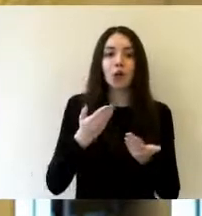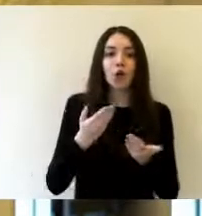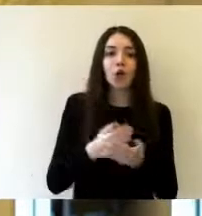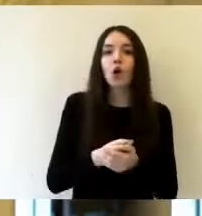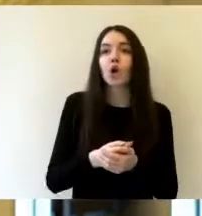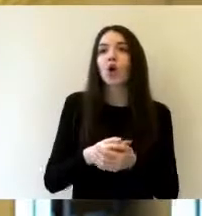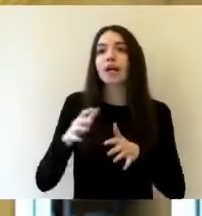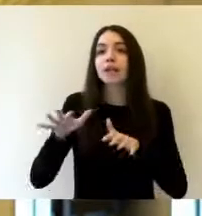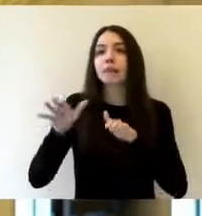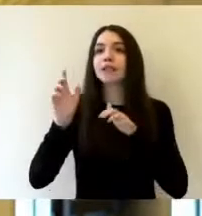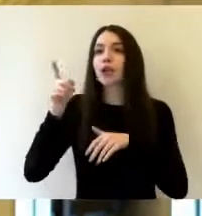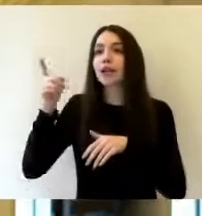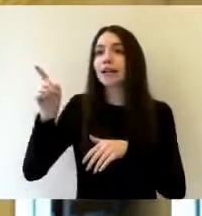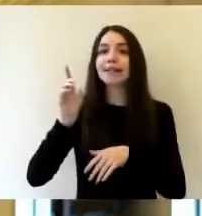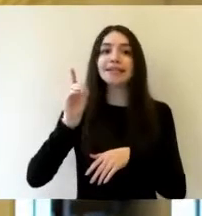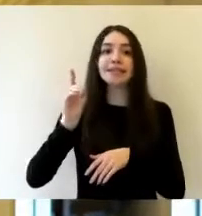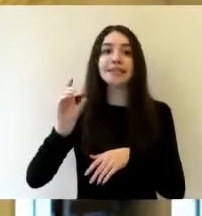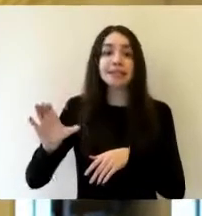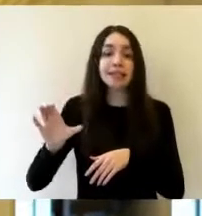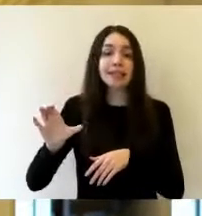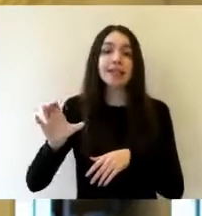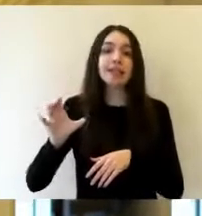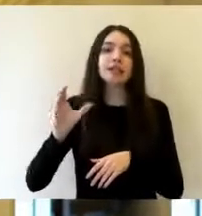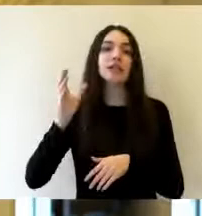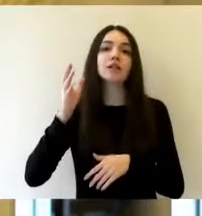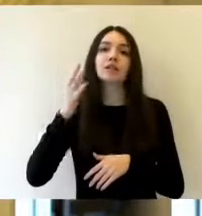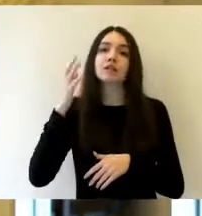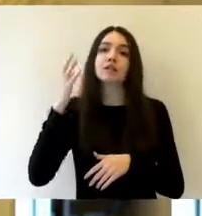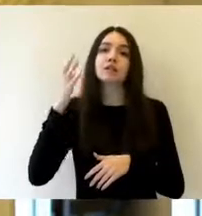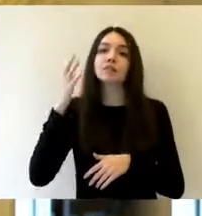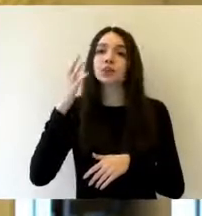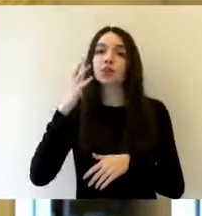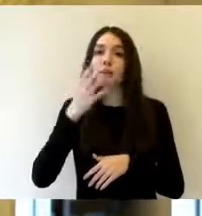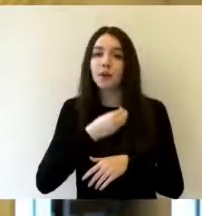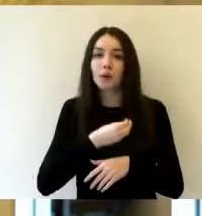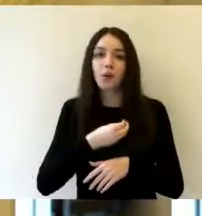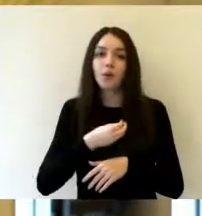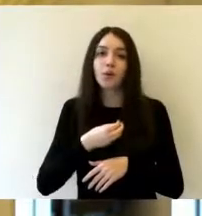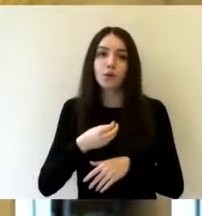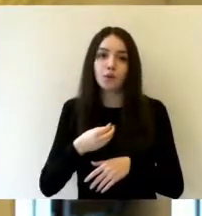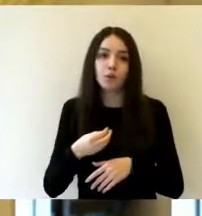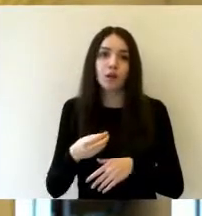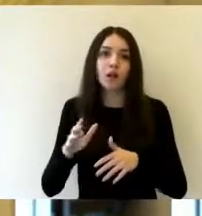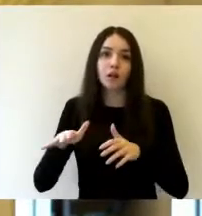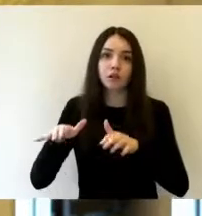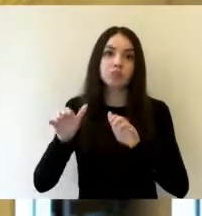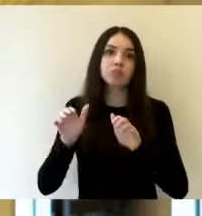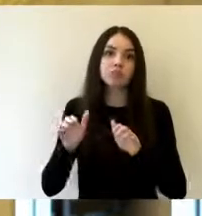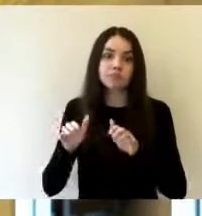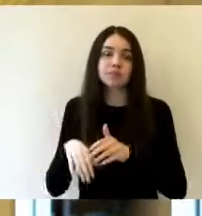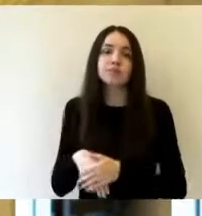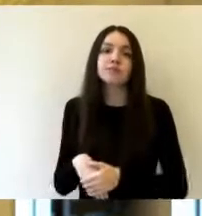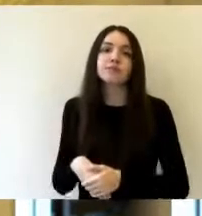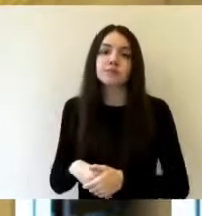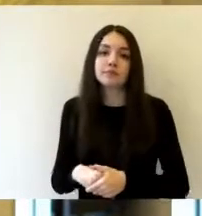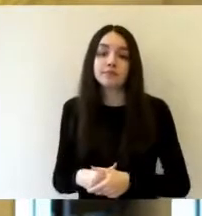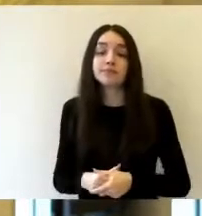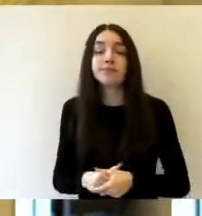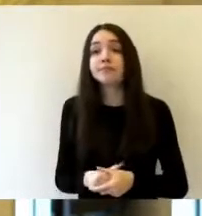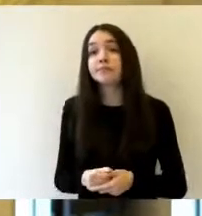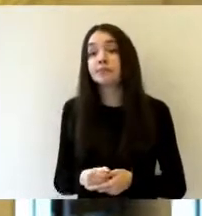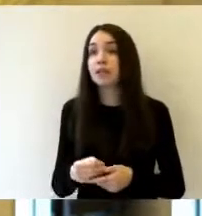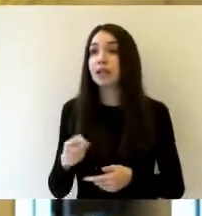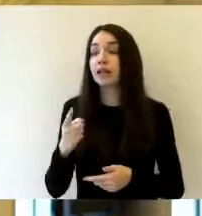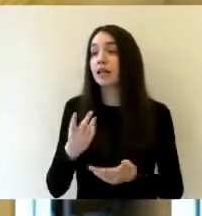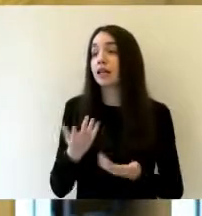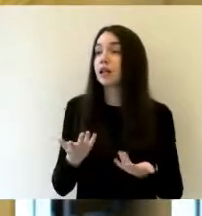D.C., which is like one of the most historic, beautiful kind of resting places in the world, really. And I've